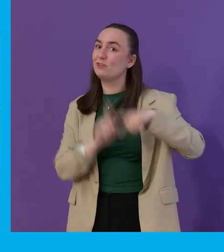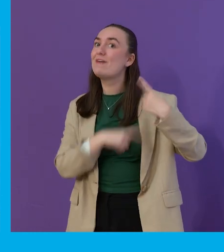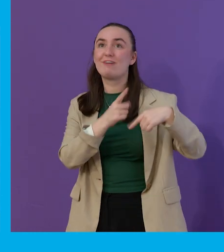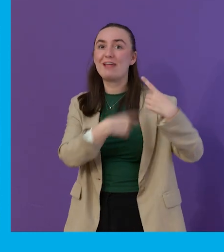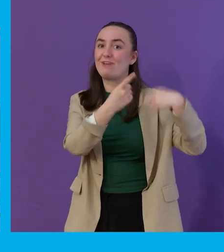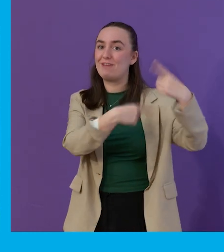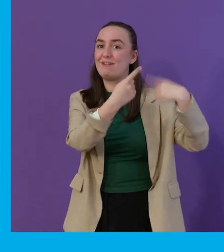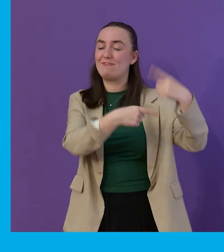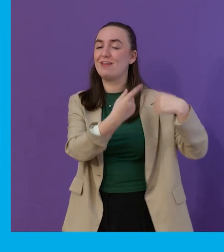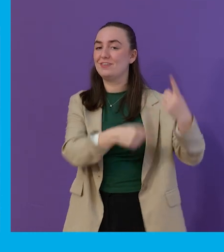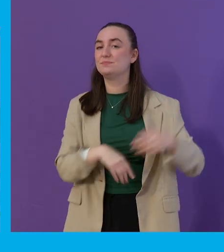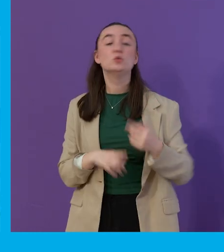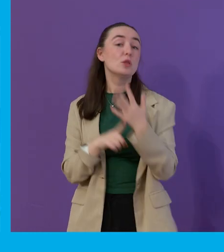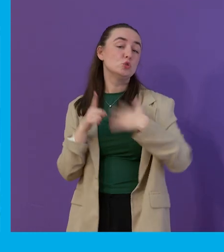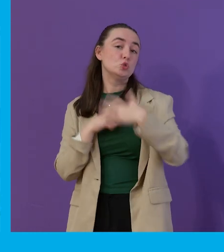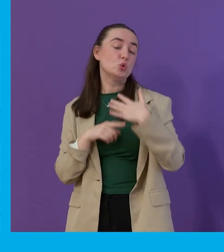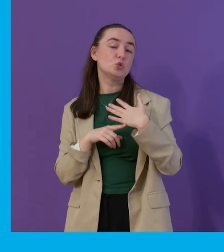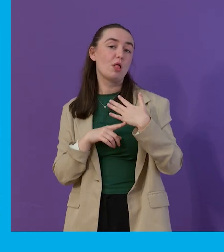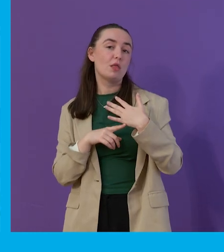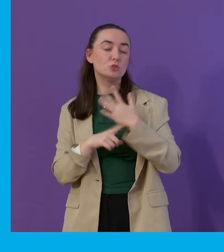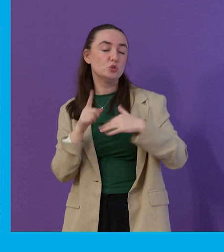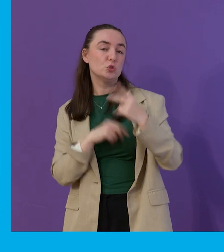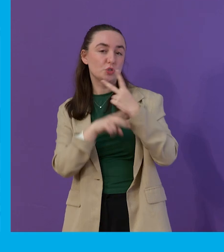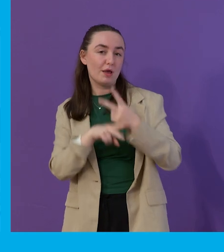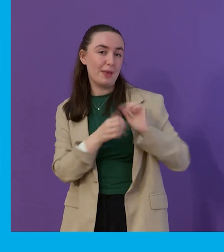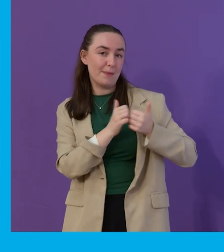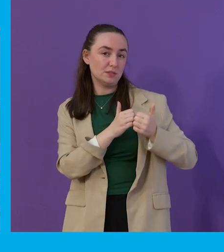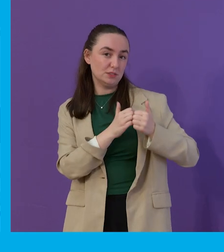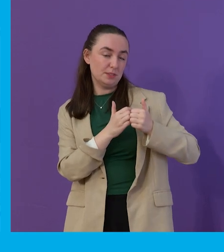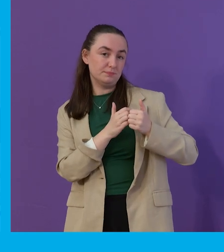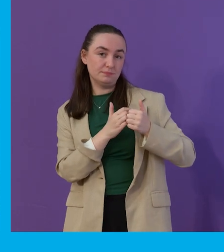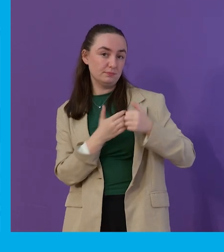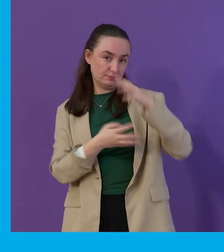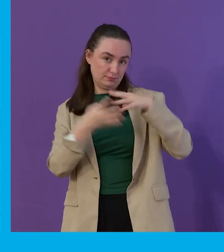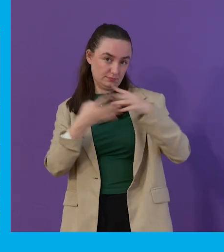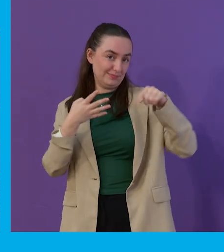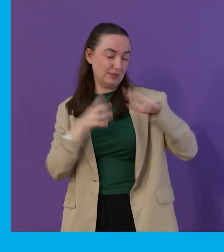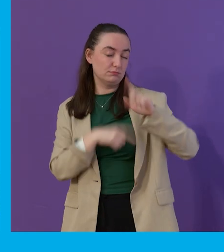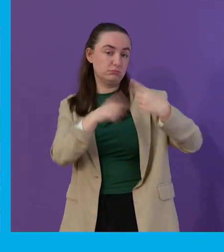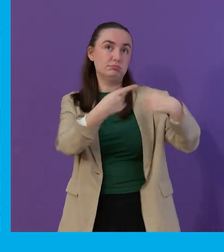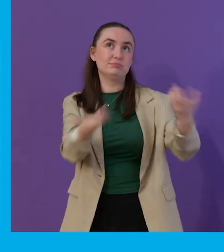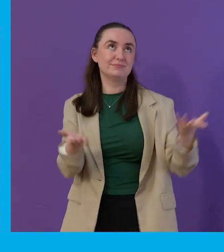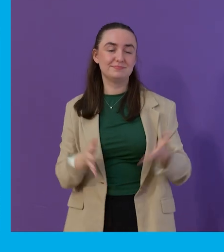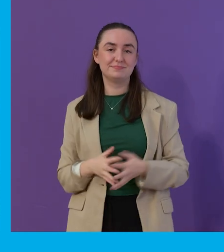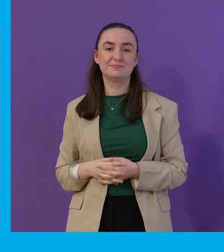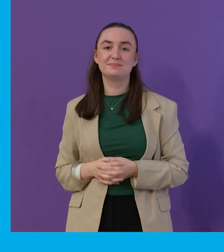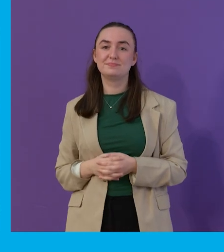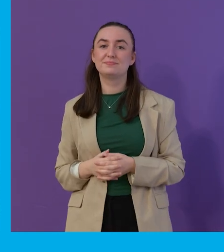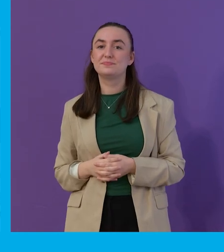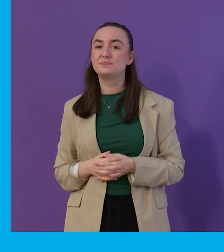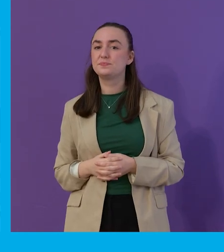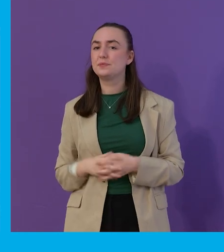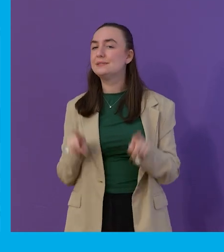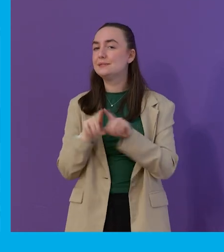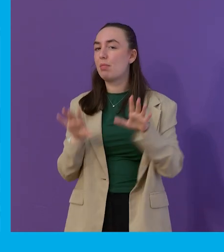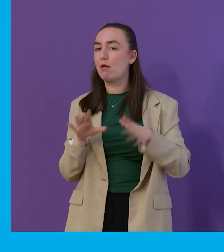The Associated Democracy Matters 2 conversations. And as was alluded to in the conversation we were having before